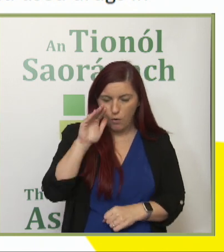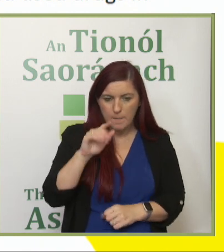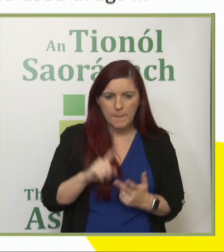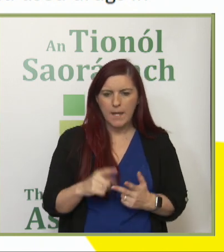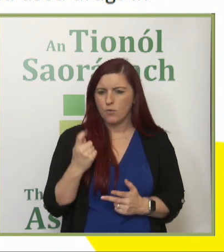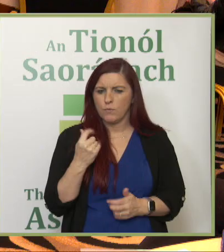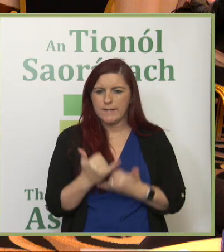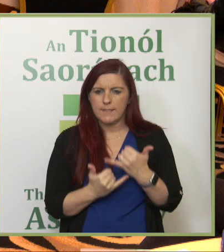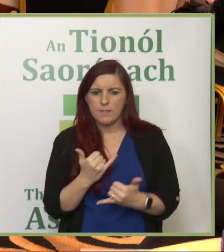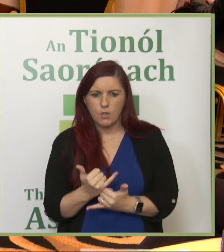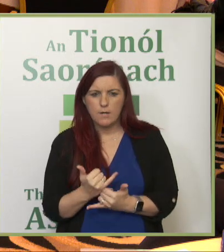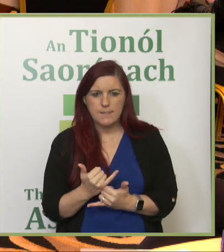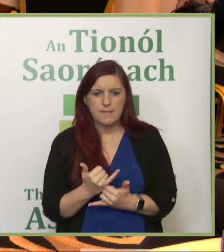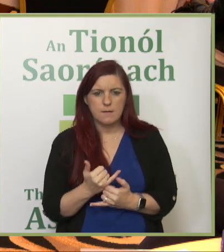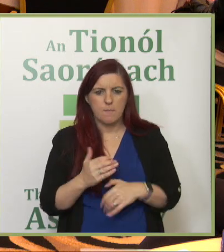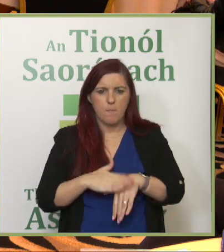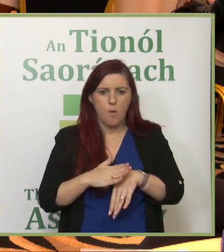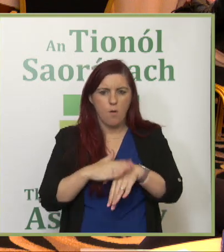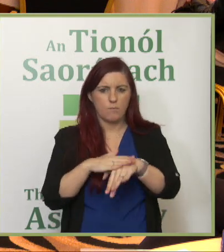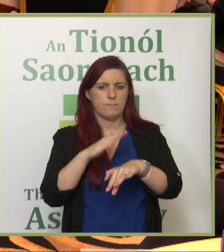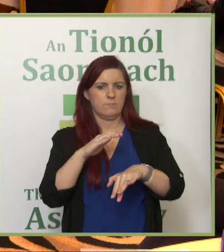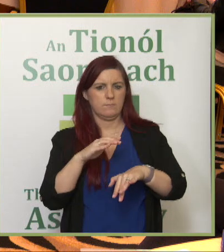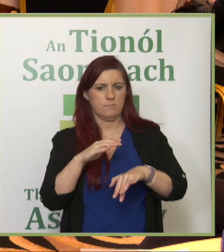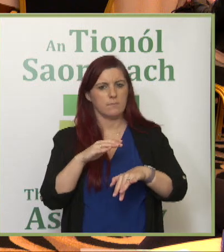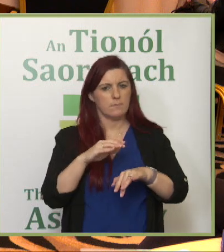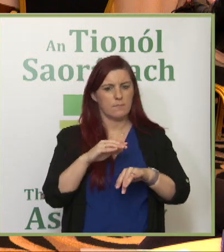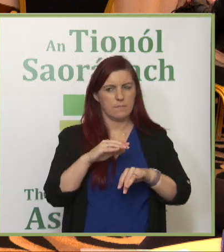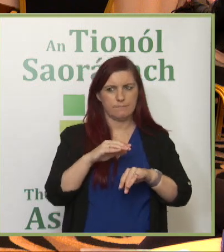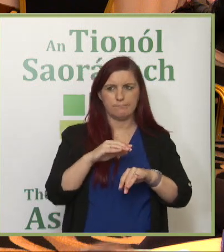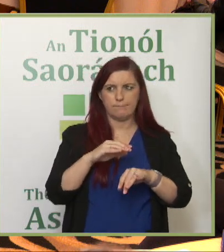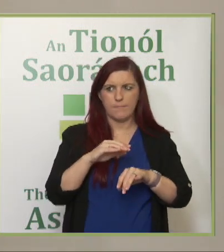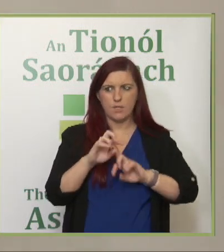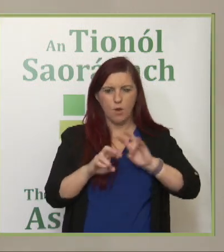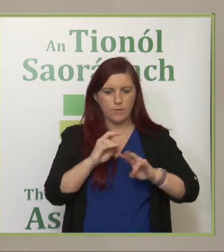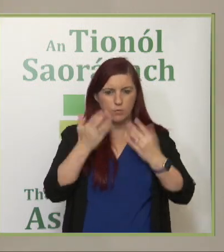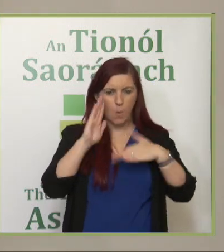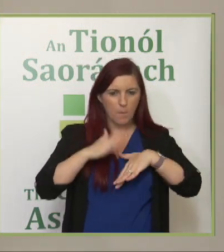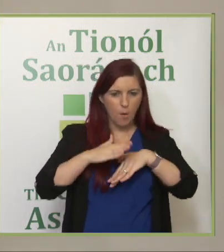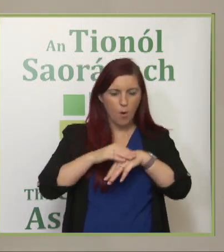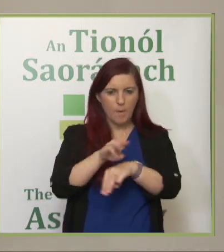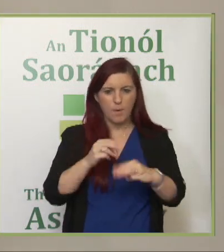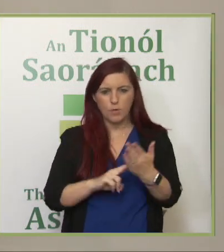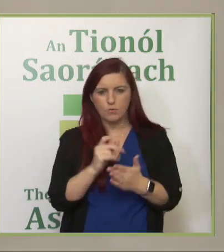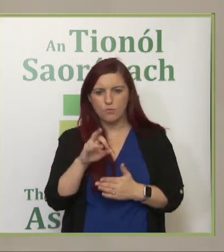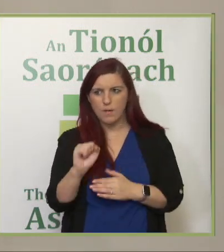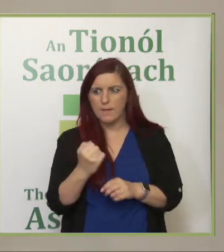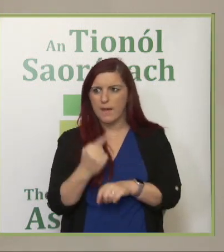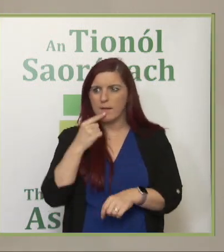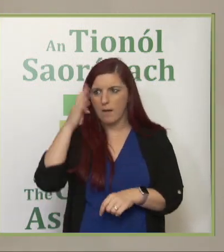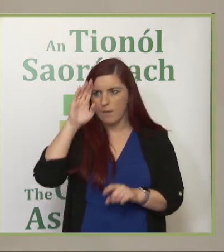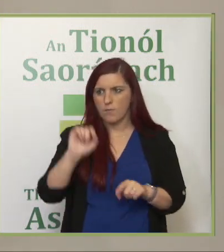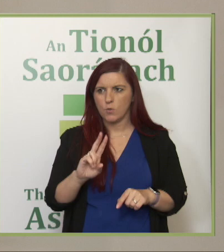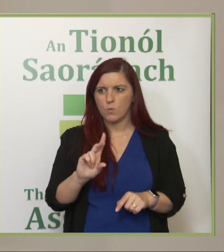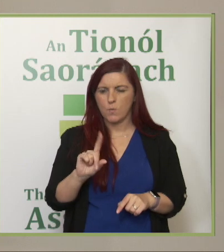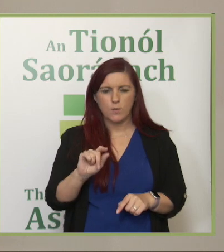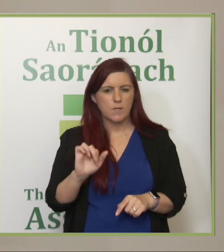have become a popular way of getting information from a large number of people who use drugs. And in Ireland, in 2021, Ireland